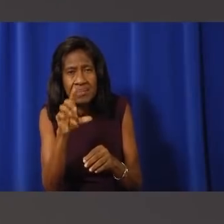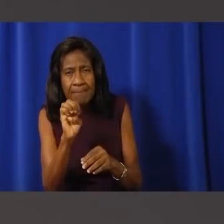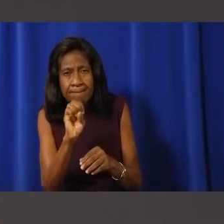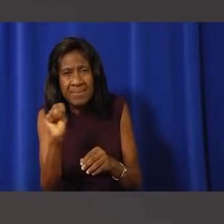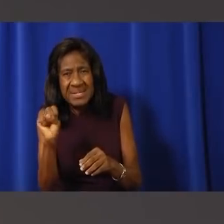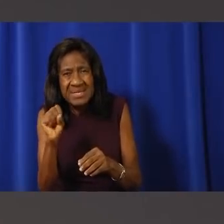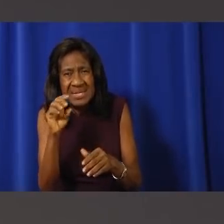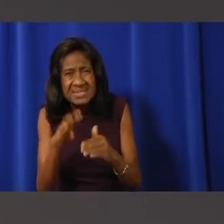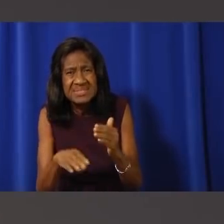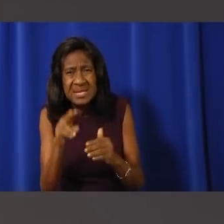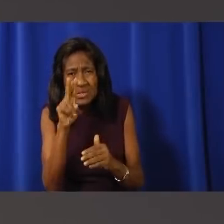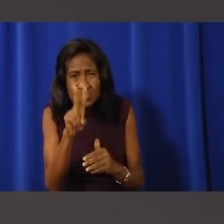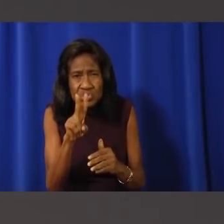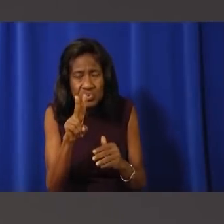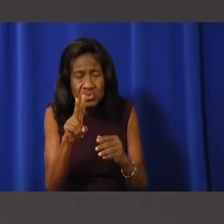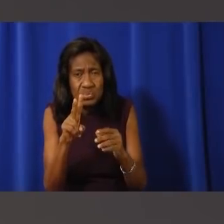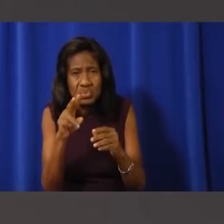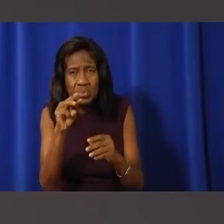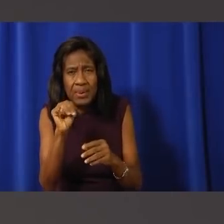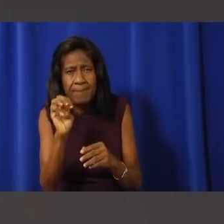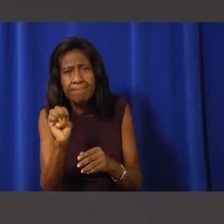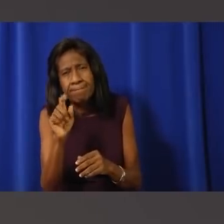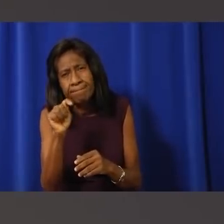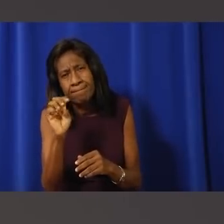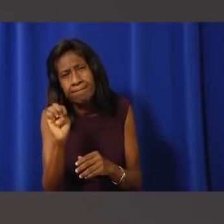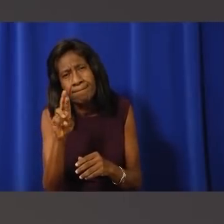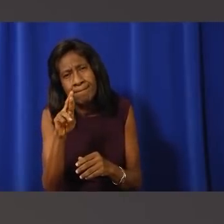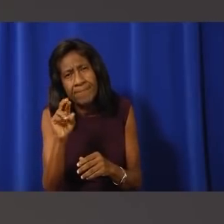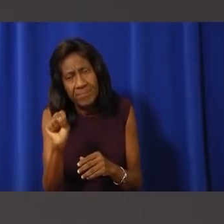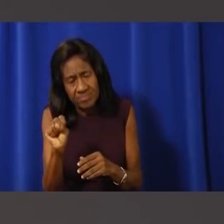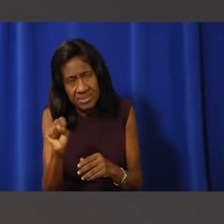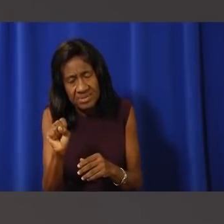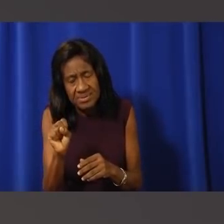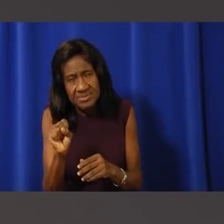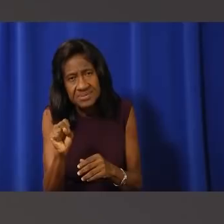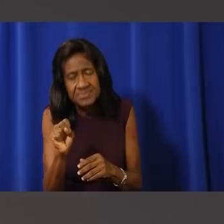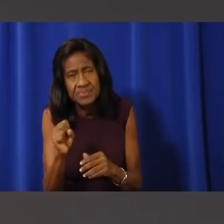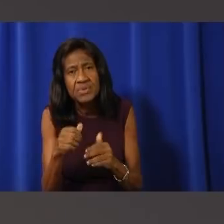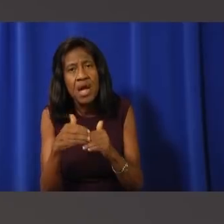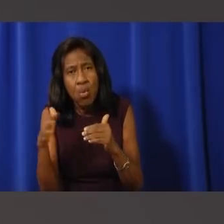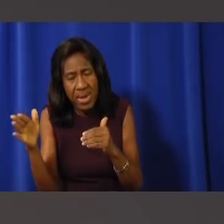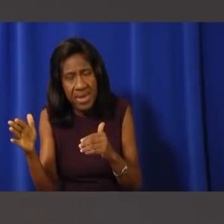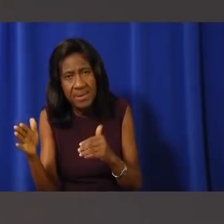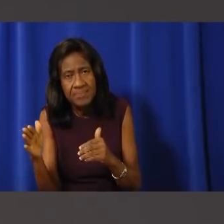somebody. A lot of people have been tested as a result of the